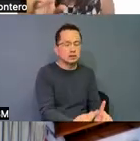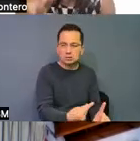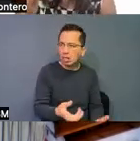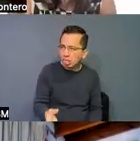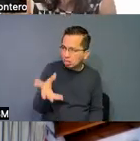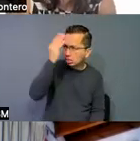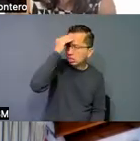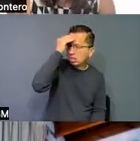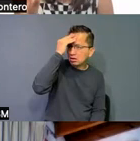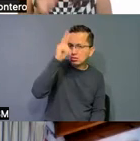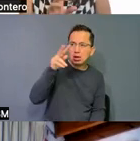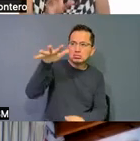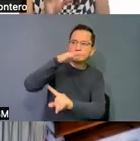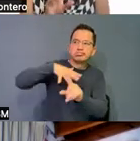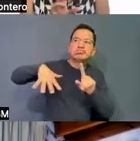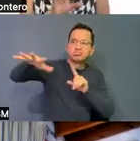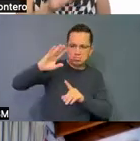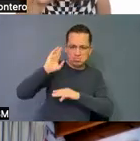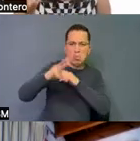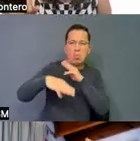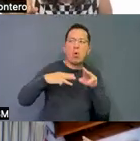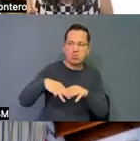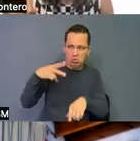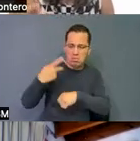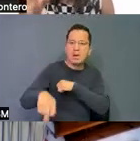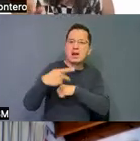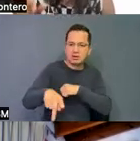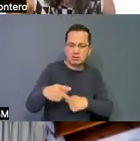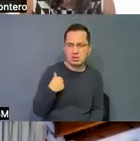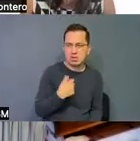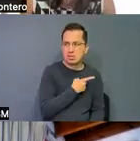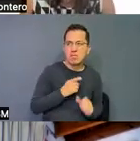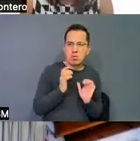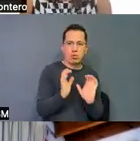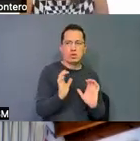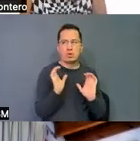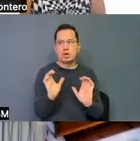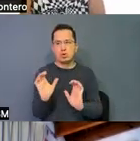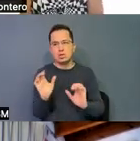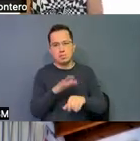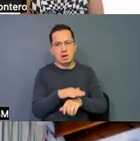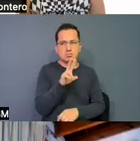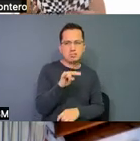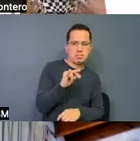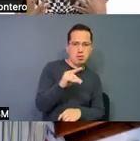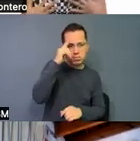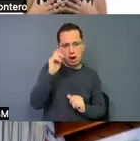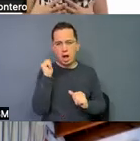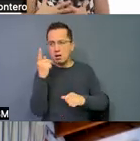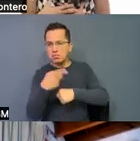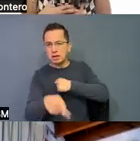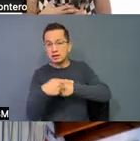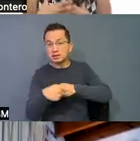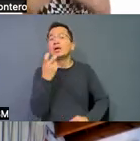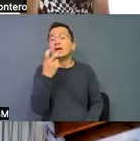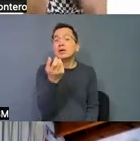world is a dangerous place. And therefore, you have to be on the lookout for danger all of the time. This is something that is